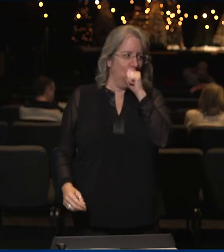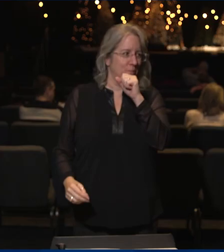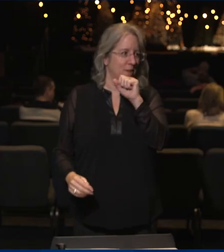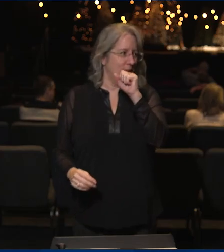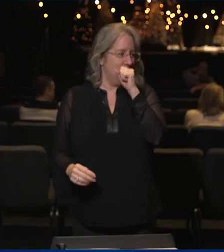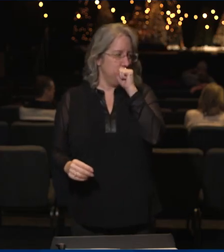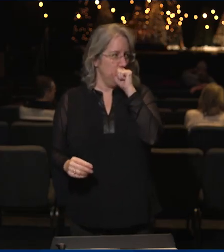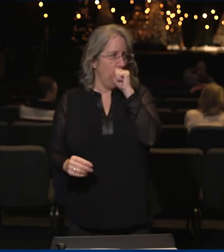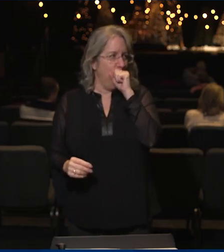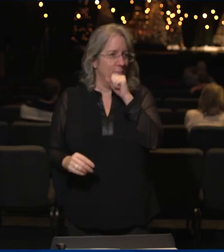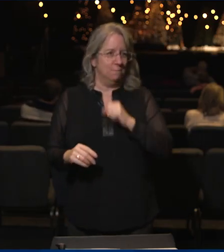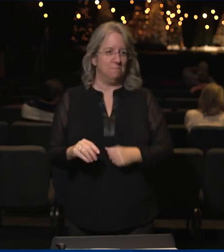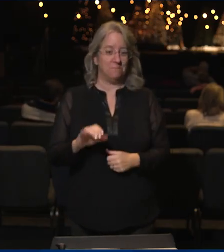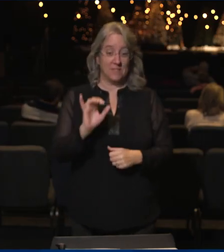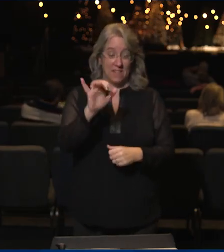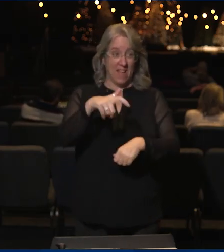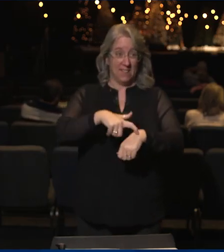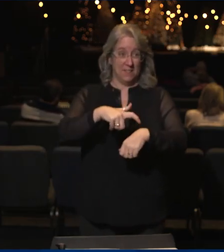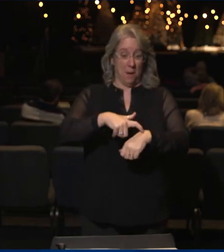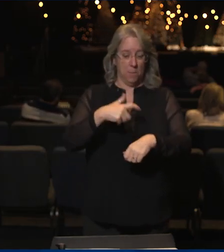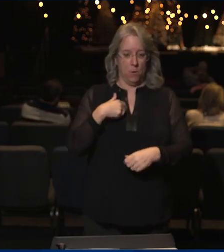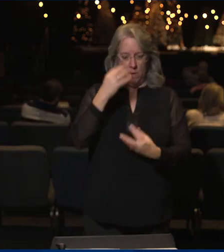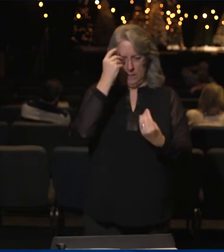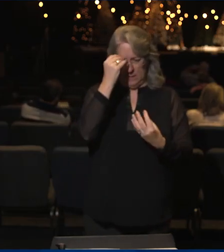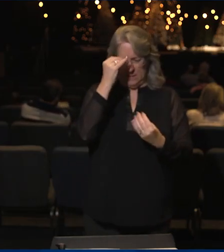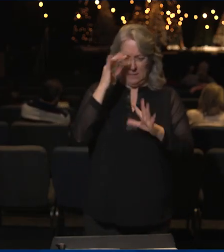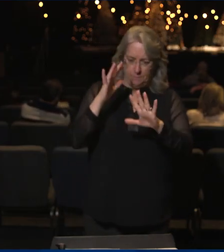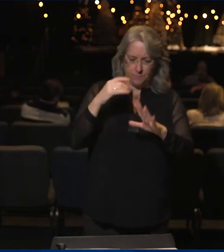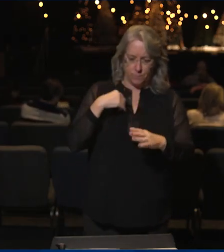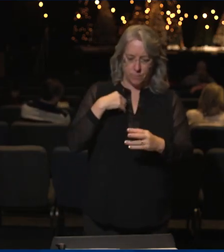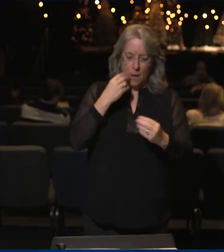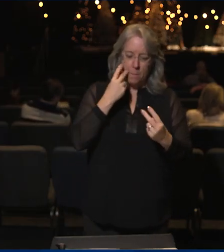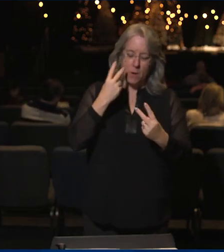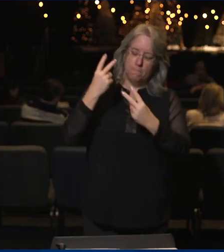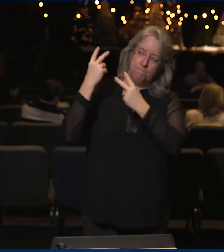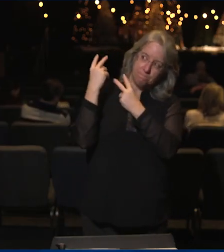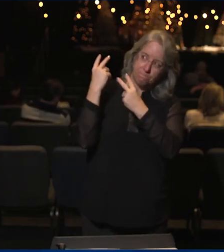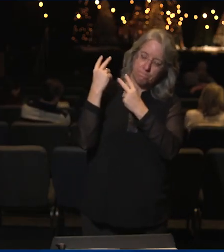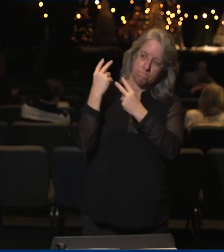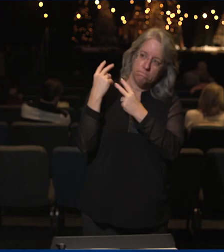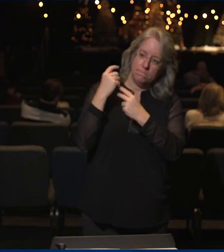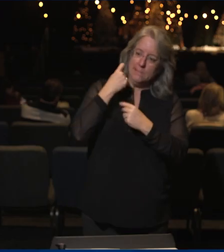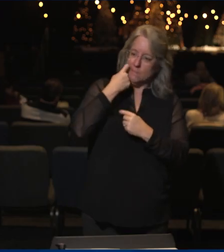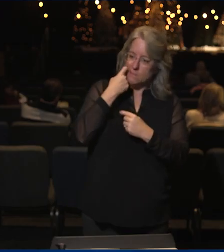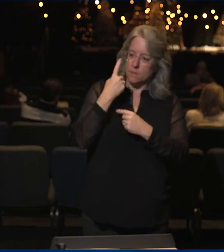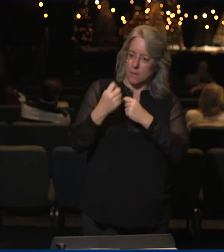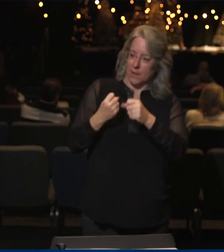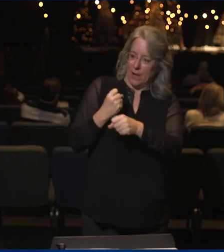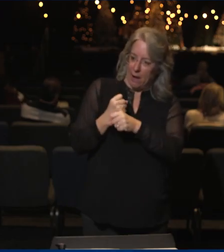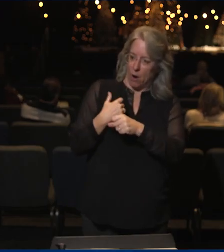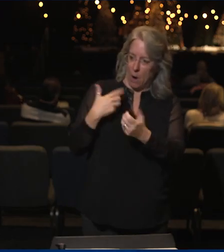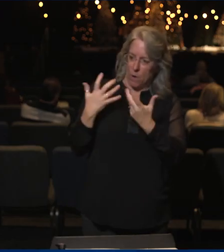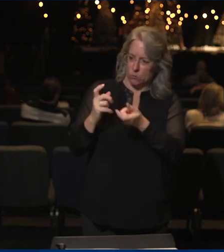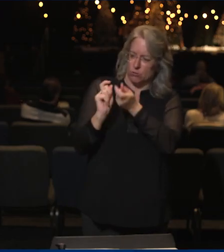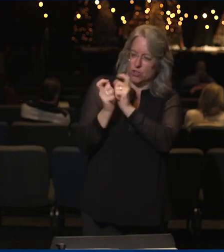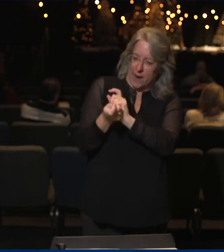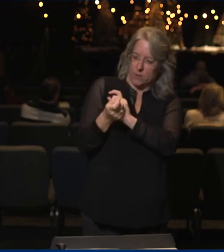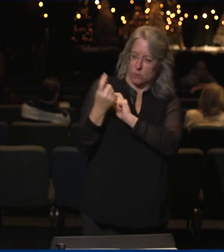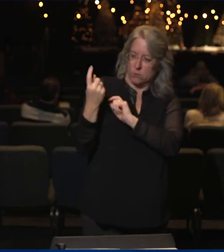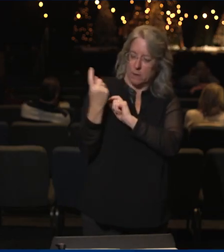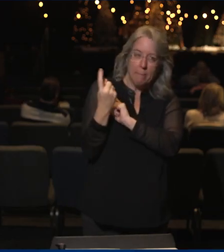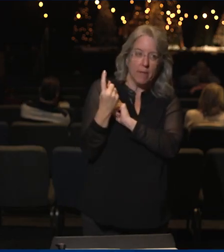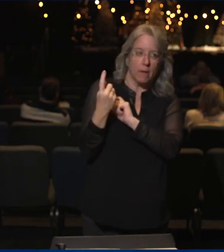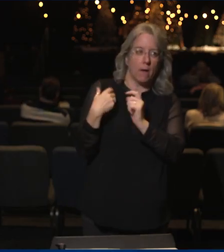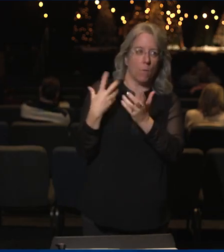like, I gotta get some things. I'm reflecting on the last year. I'm gonna change some things. And what we want to do